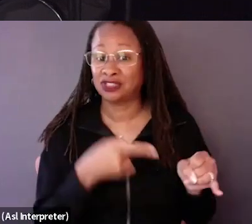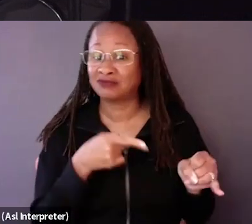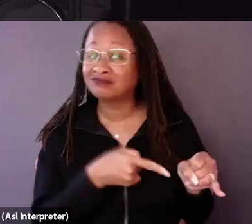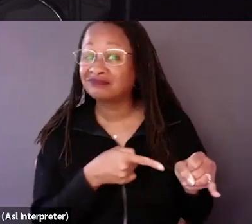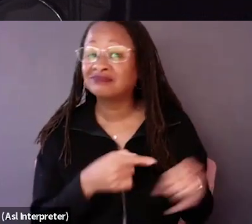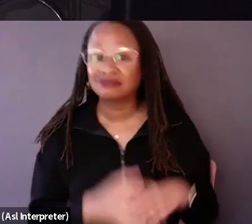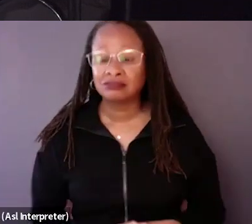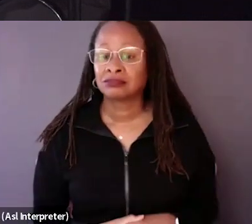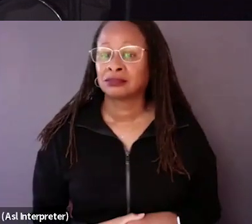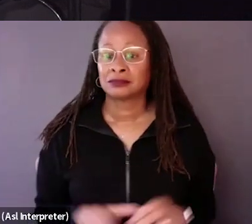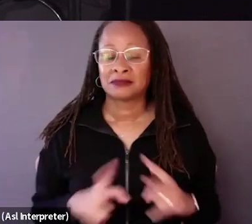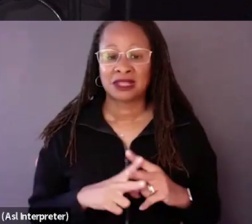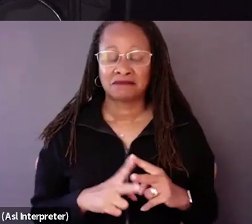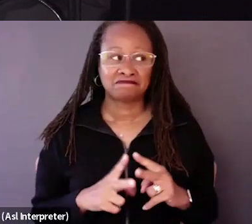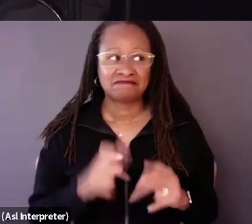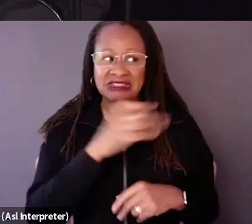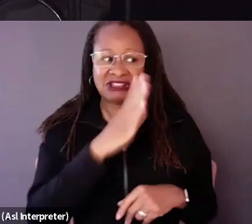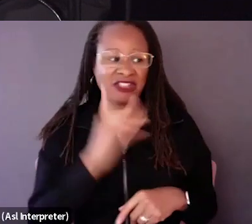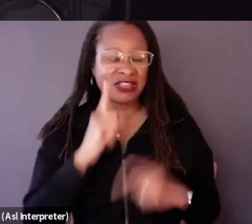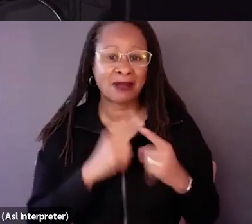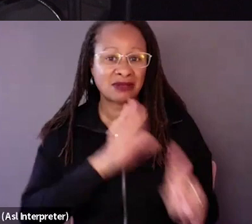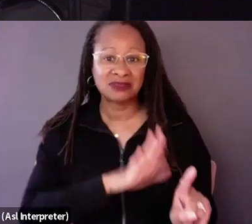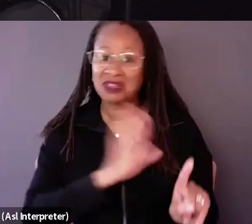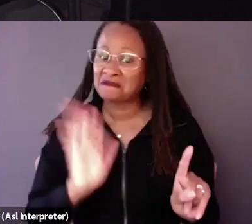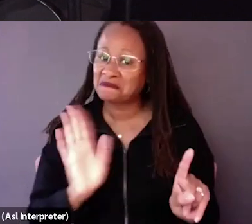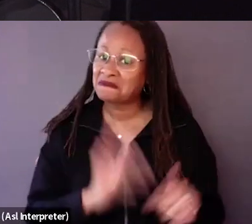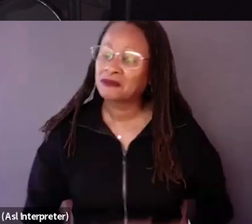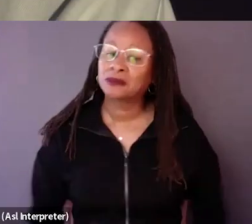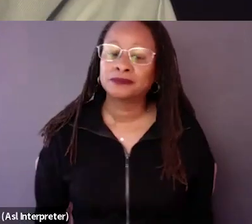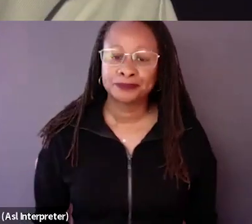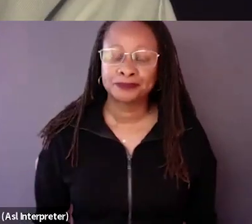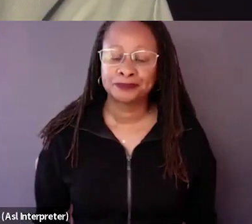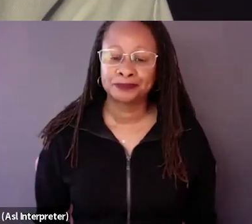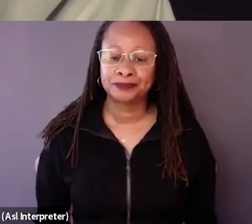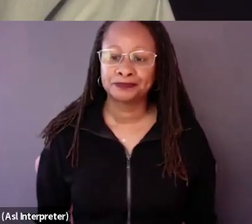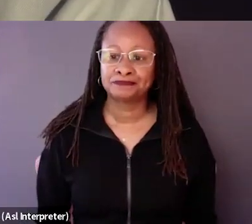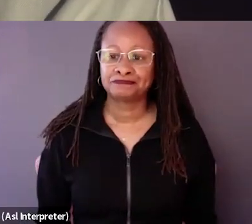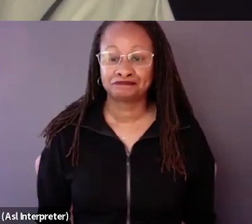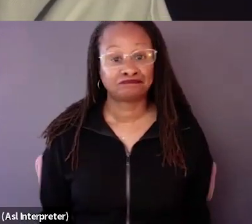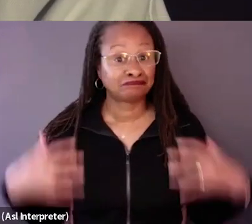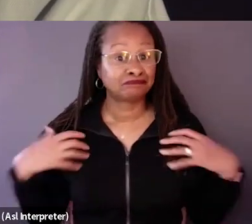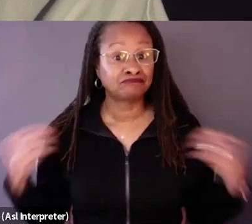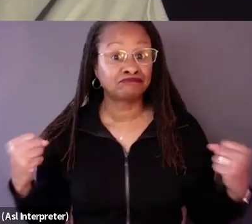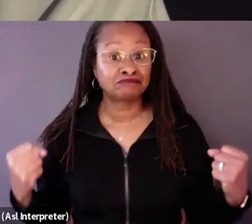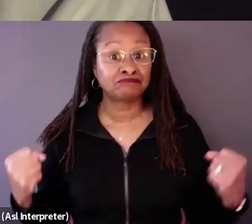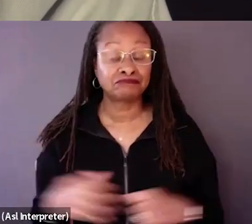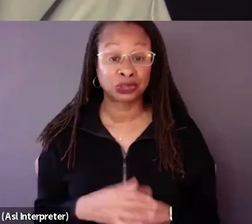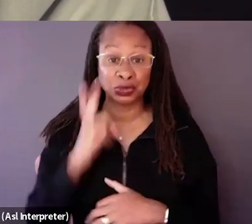there, to capture this moment in history, this revolution that was happening in my country. And